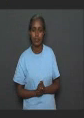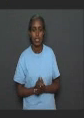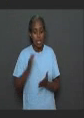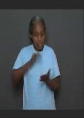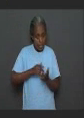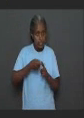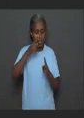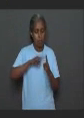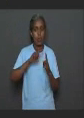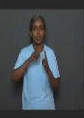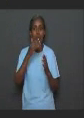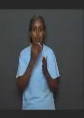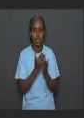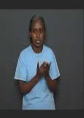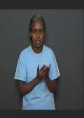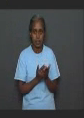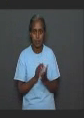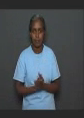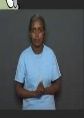Let's get back to our lesson.